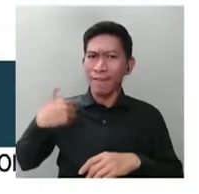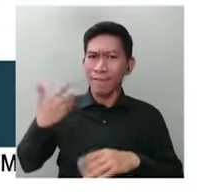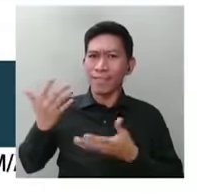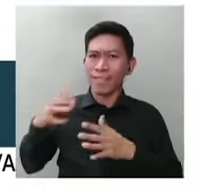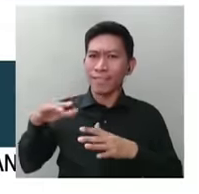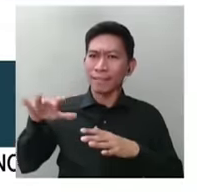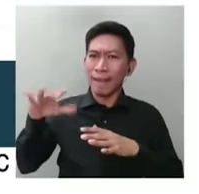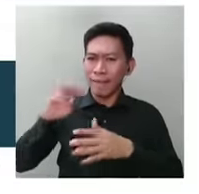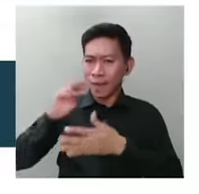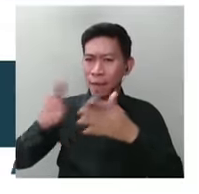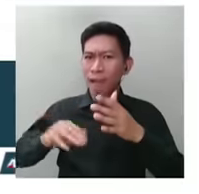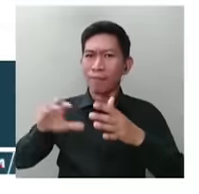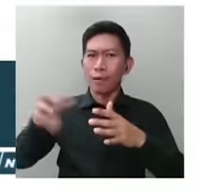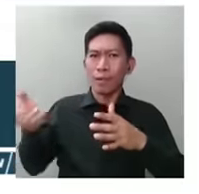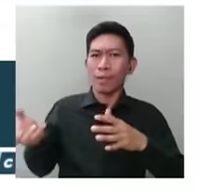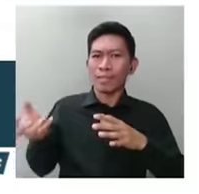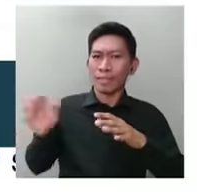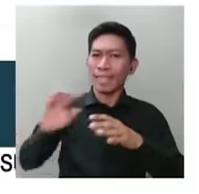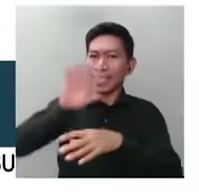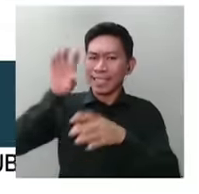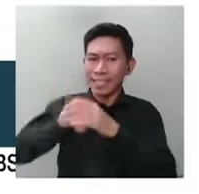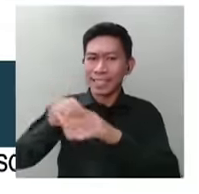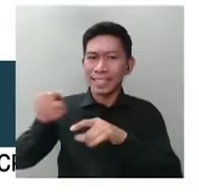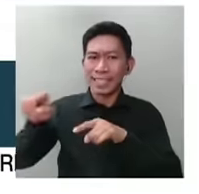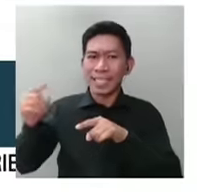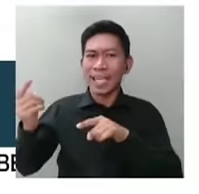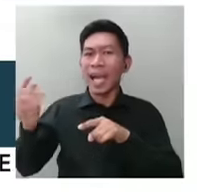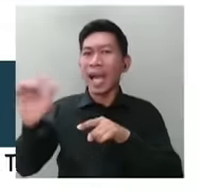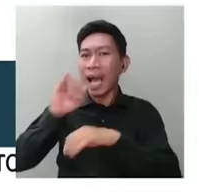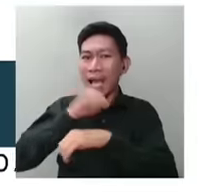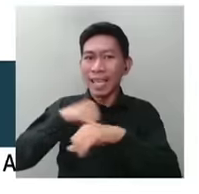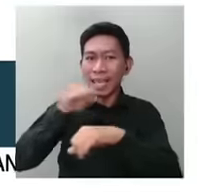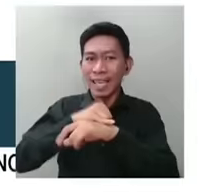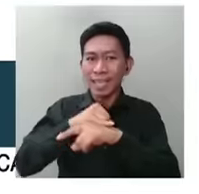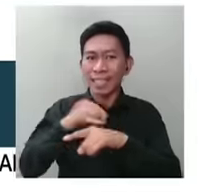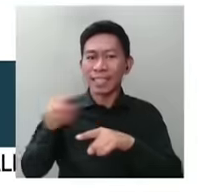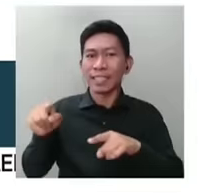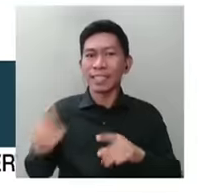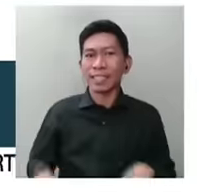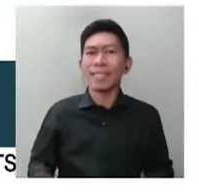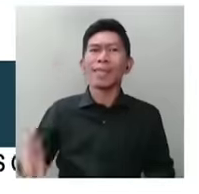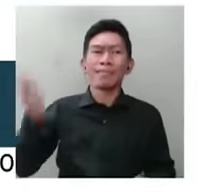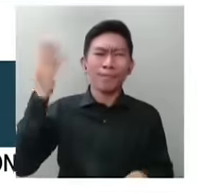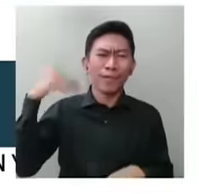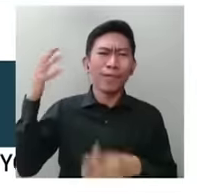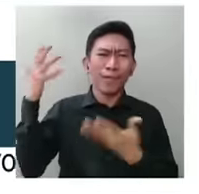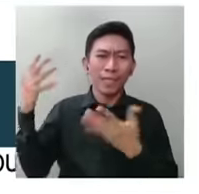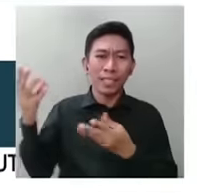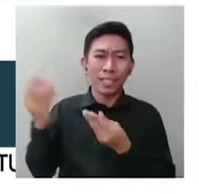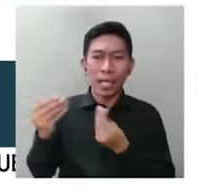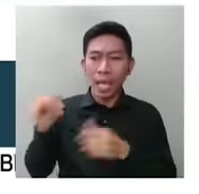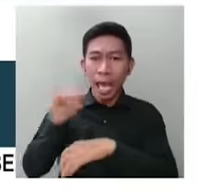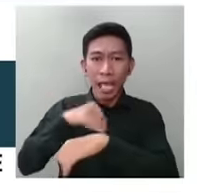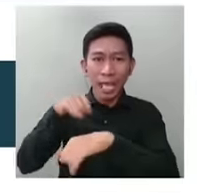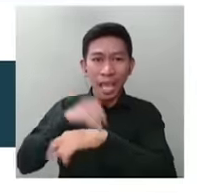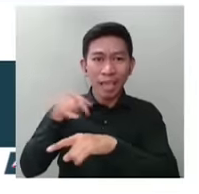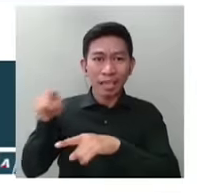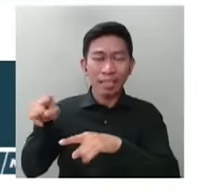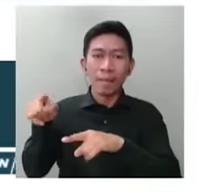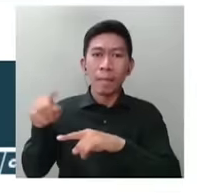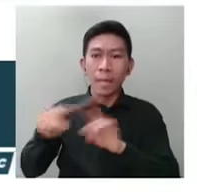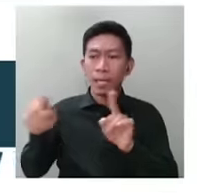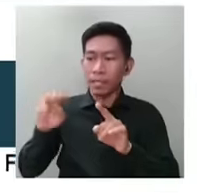River, which, of course, the Soviet Union and China were able to resolve in the 1980s, an island. But in the